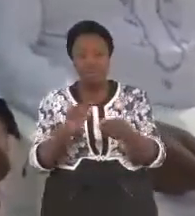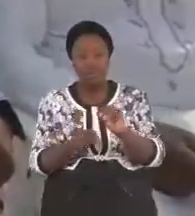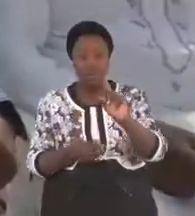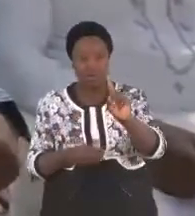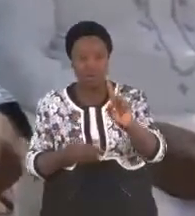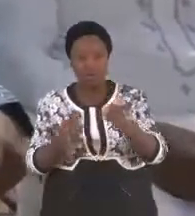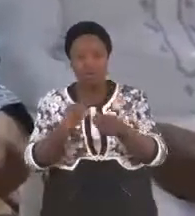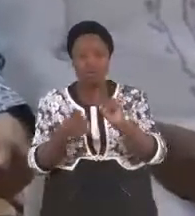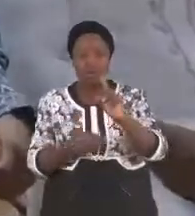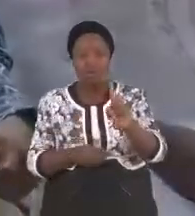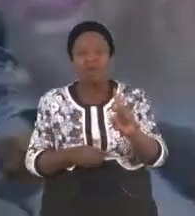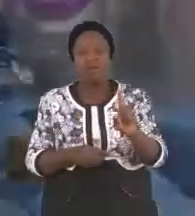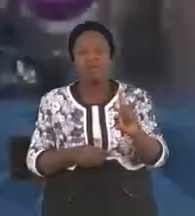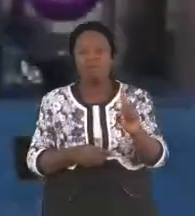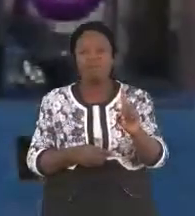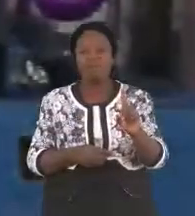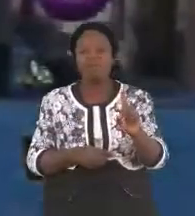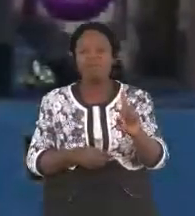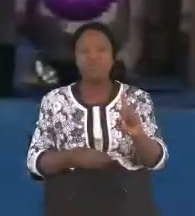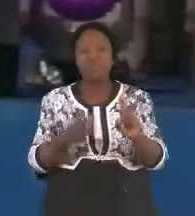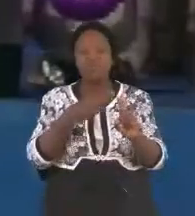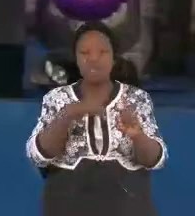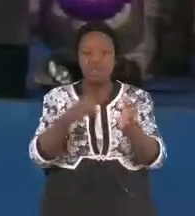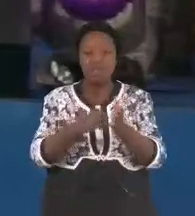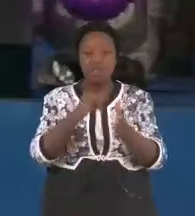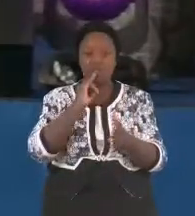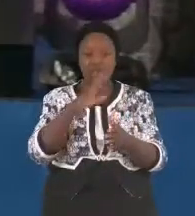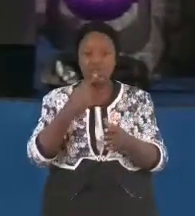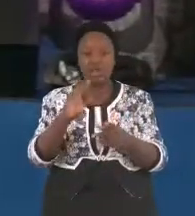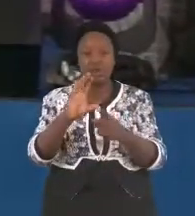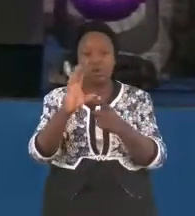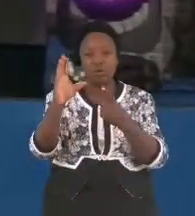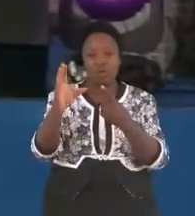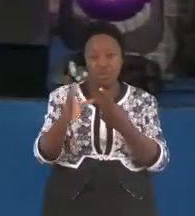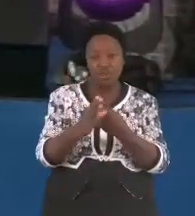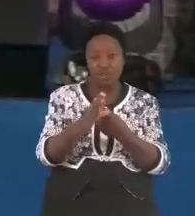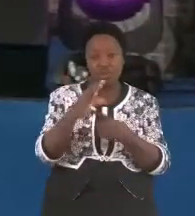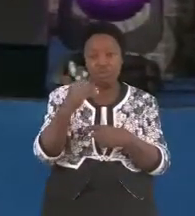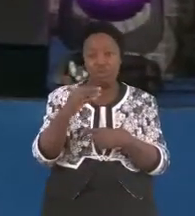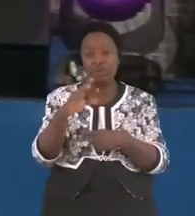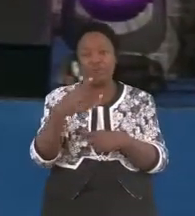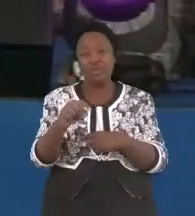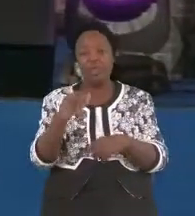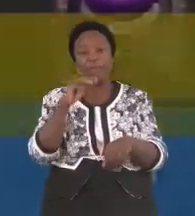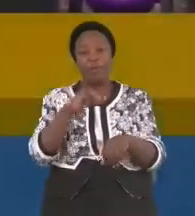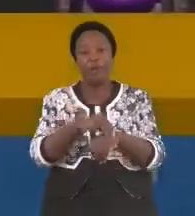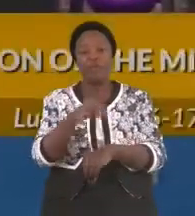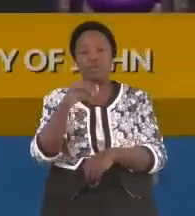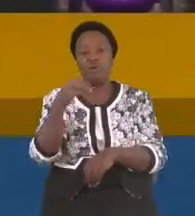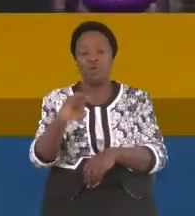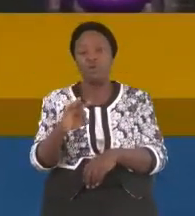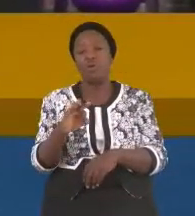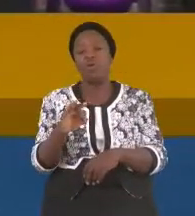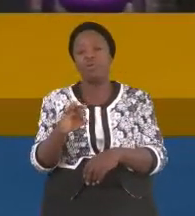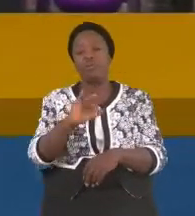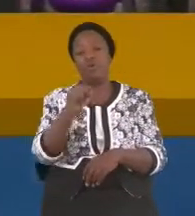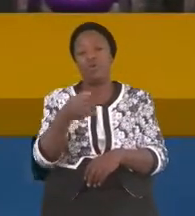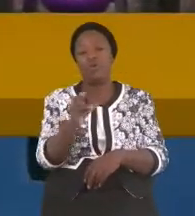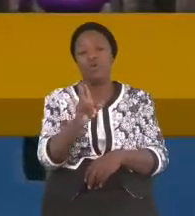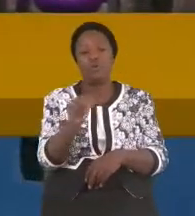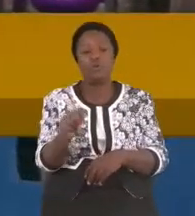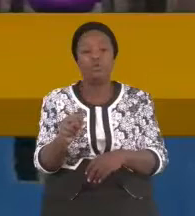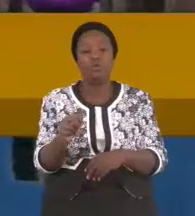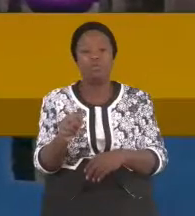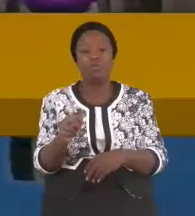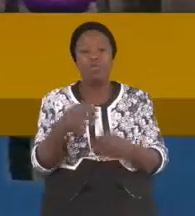number one, and it is the foundation of the ministry of John. Look at Luke